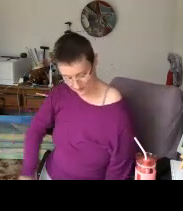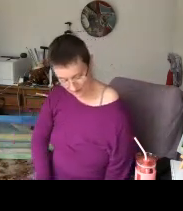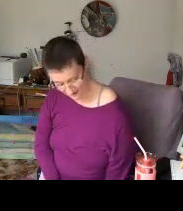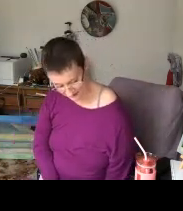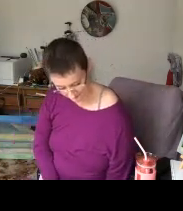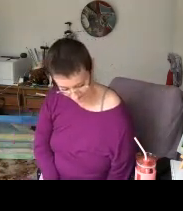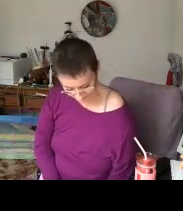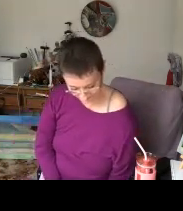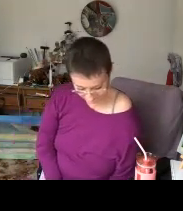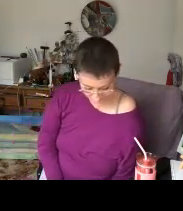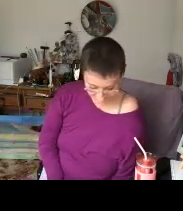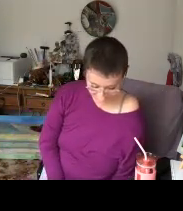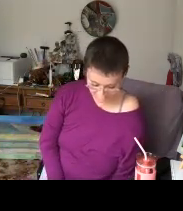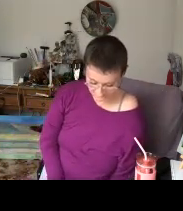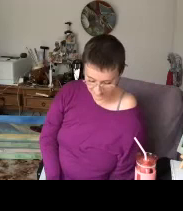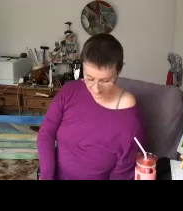on my back.